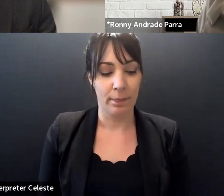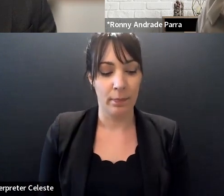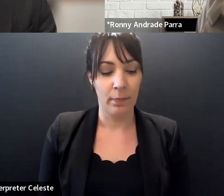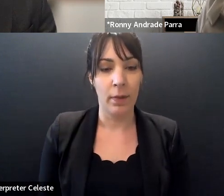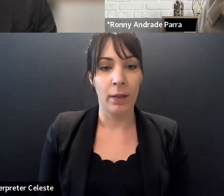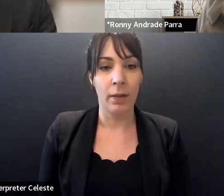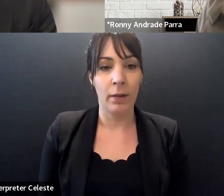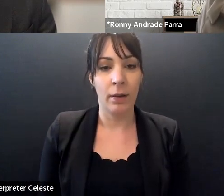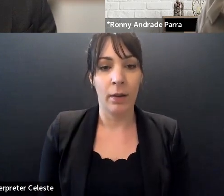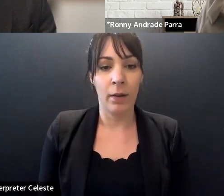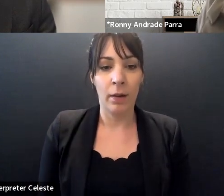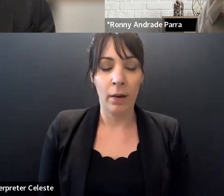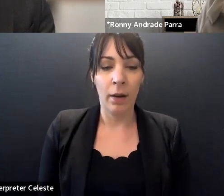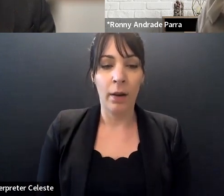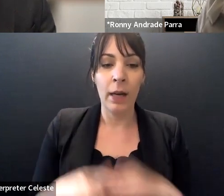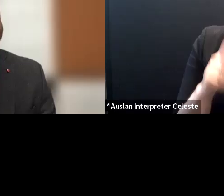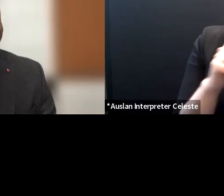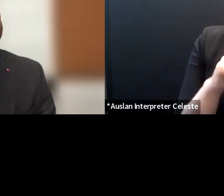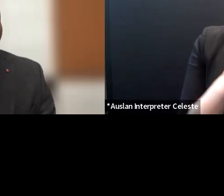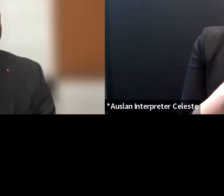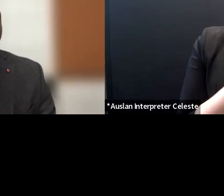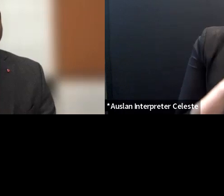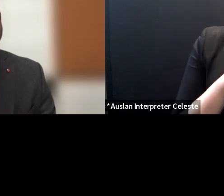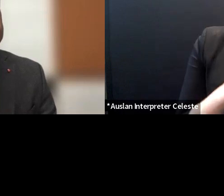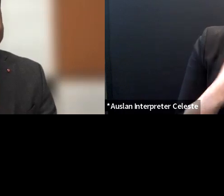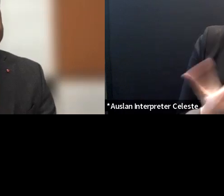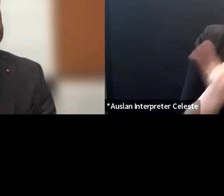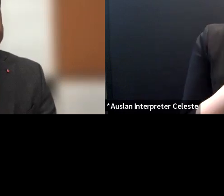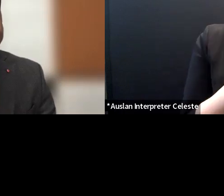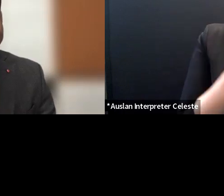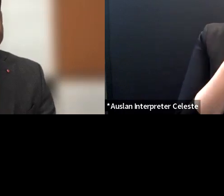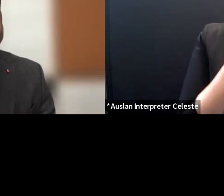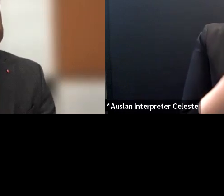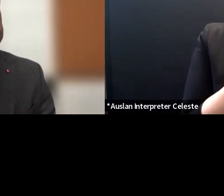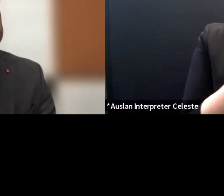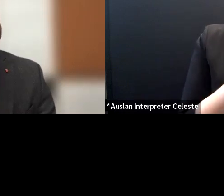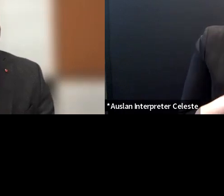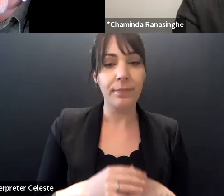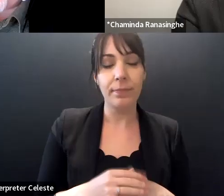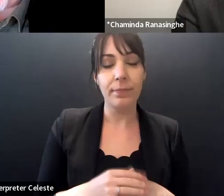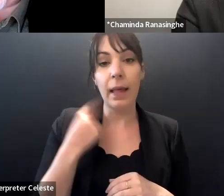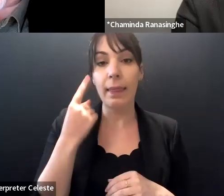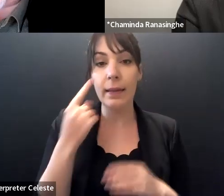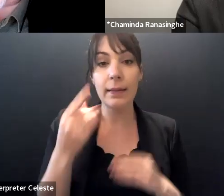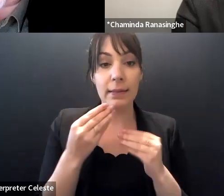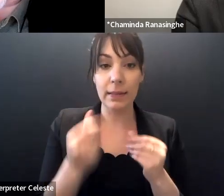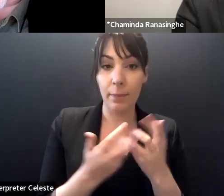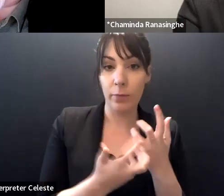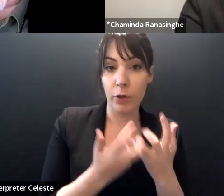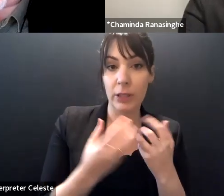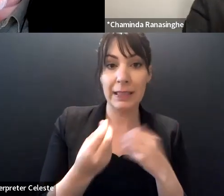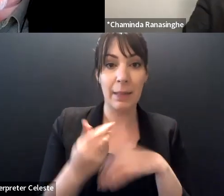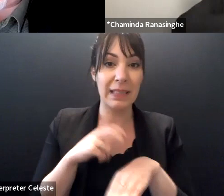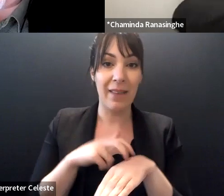you. I think, sorry, just to touch on that as well, Chaminda. And I think some institutions may be going backwards, but I think some are